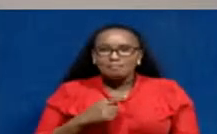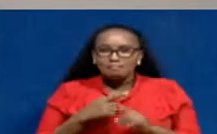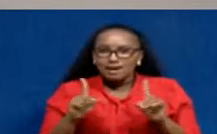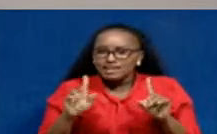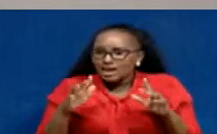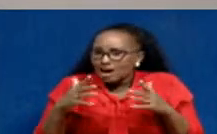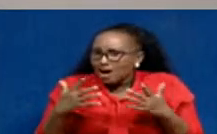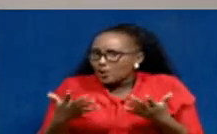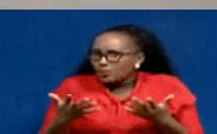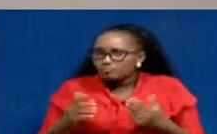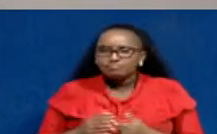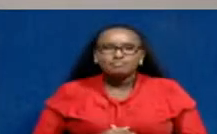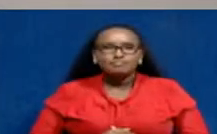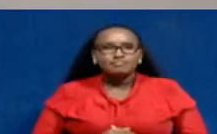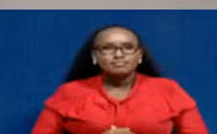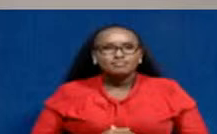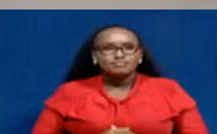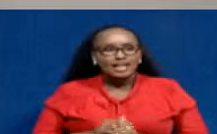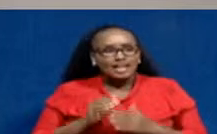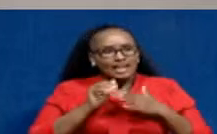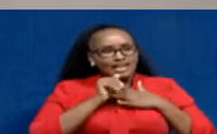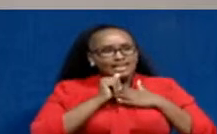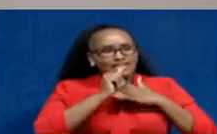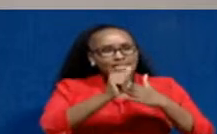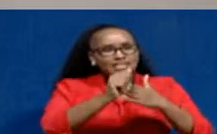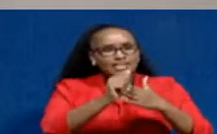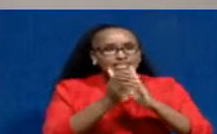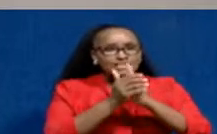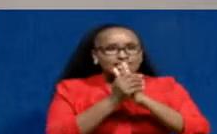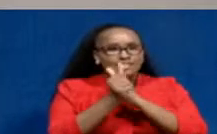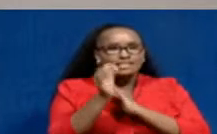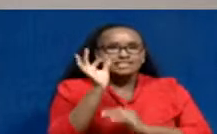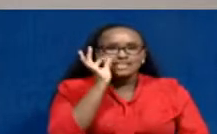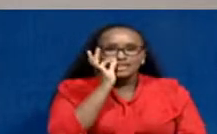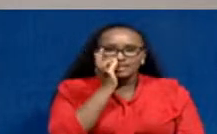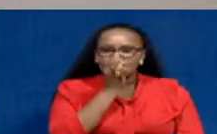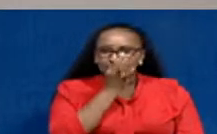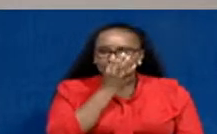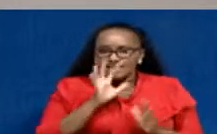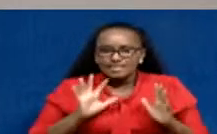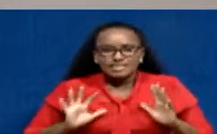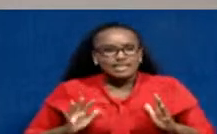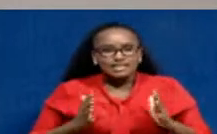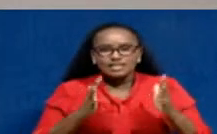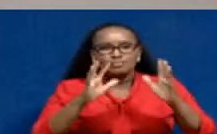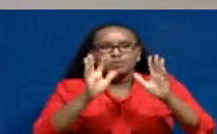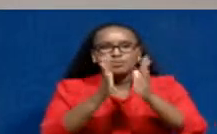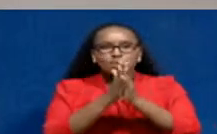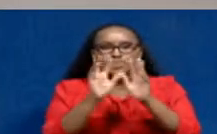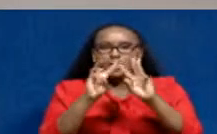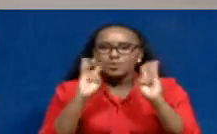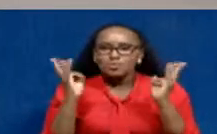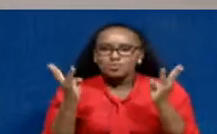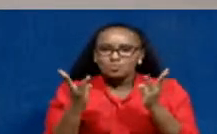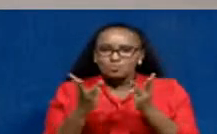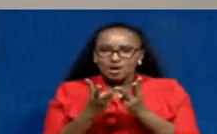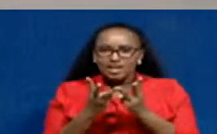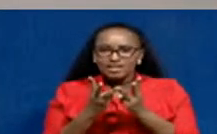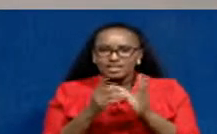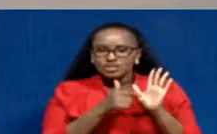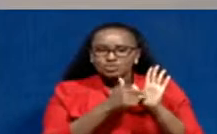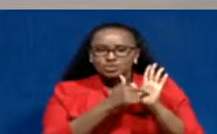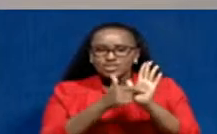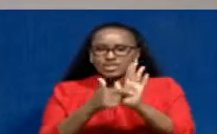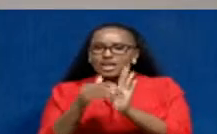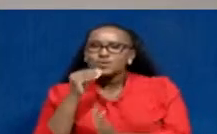But how did his leadership abilities, celebrated by the world, translate at